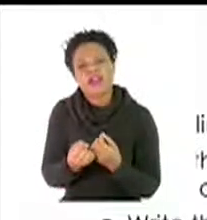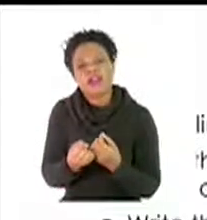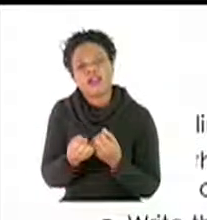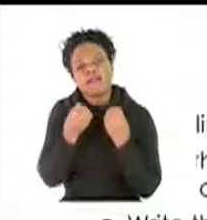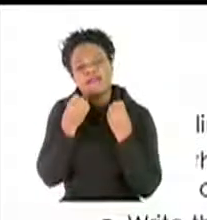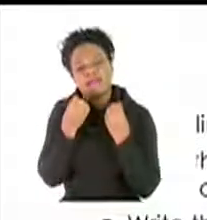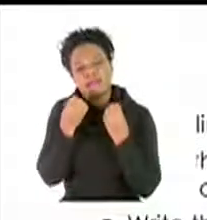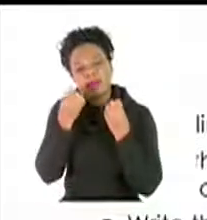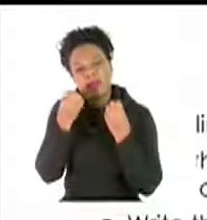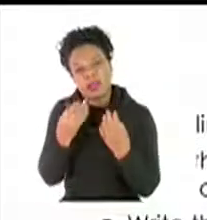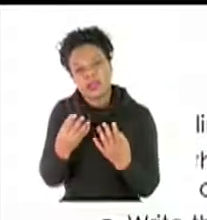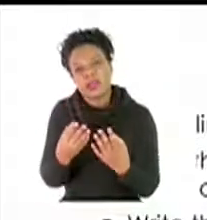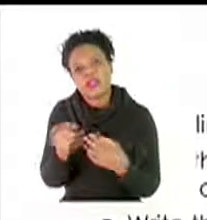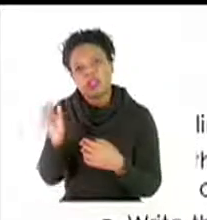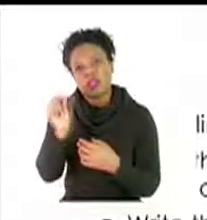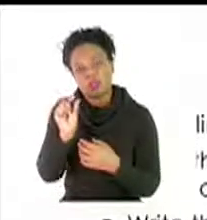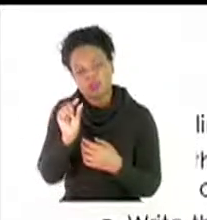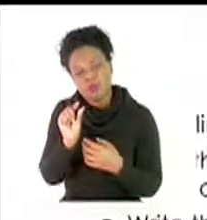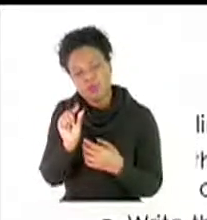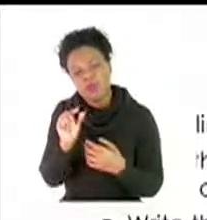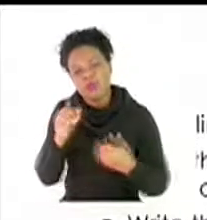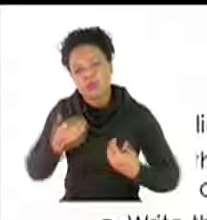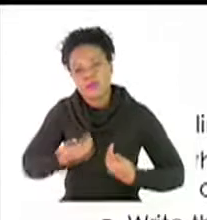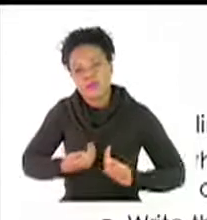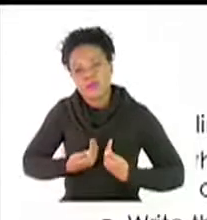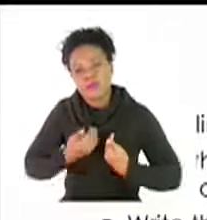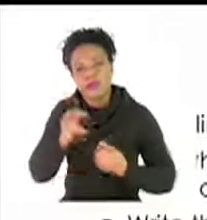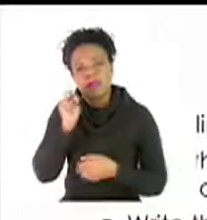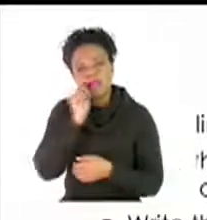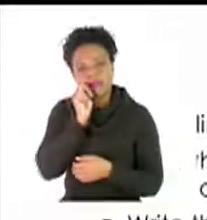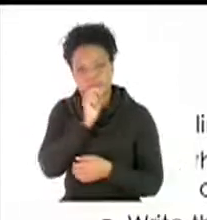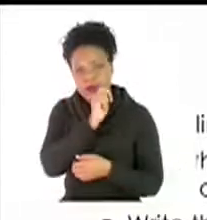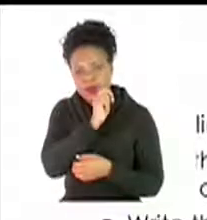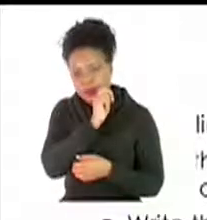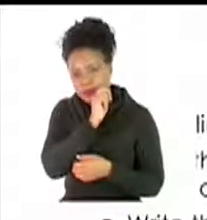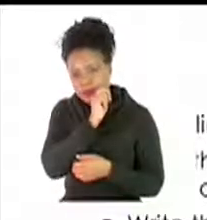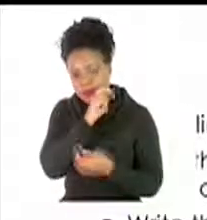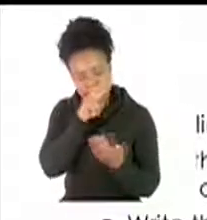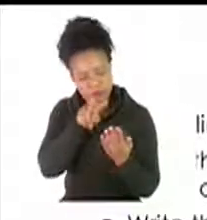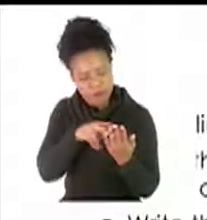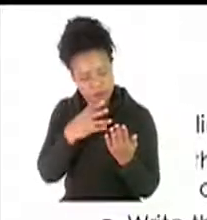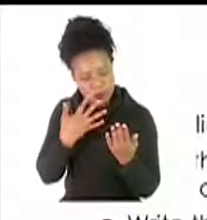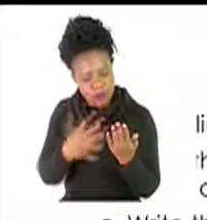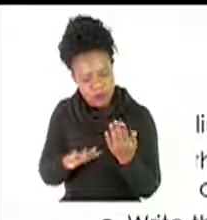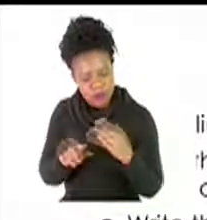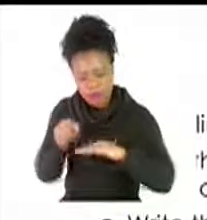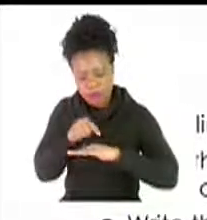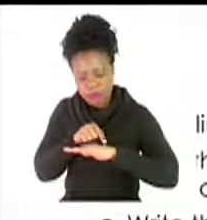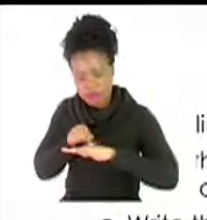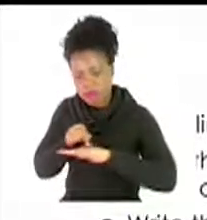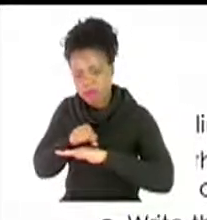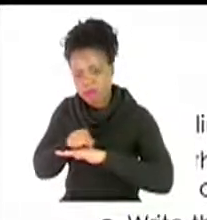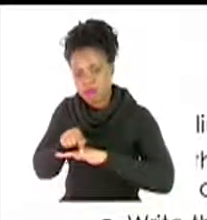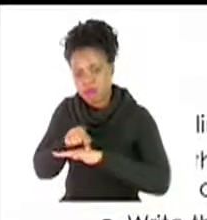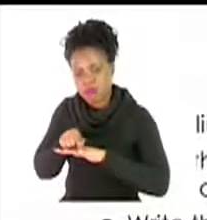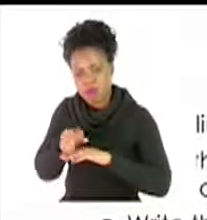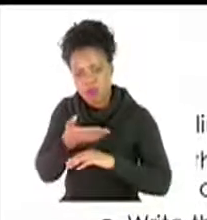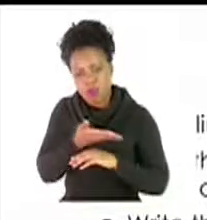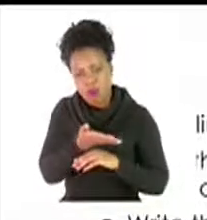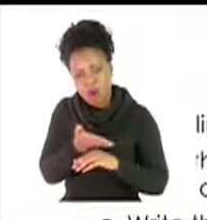diminutives in there. Then you underline. Yours is simply to underline the diminutives. And then B